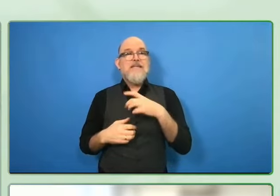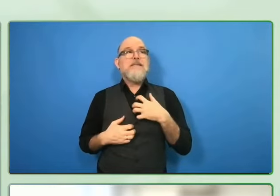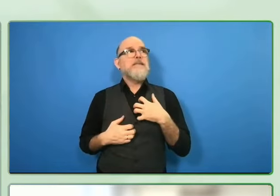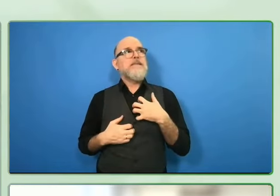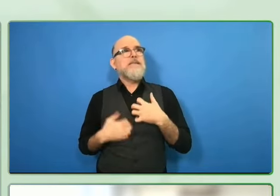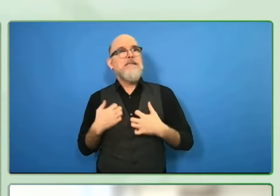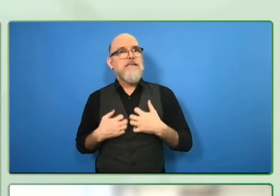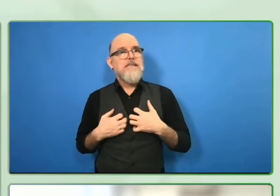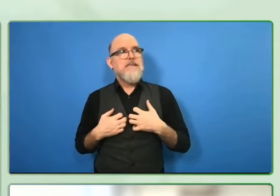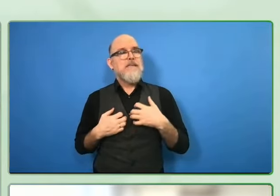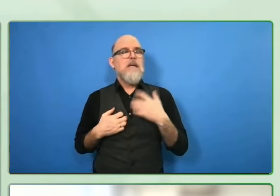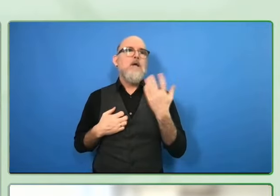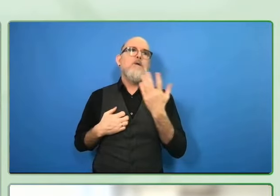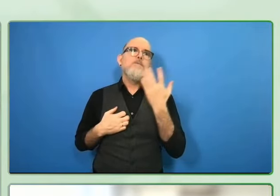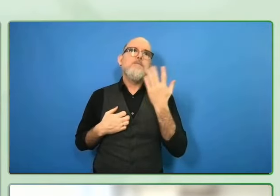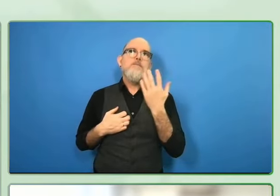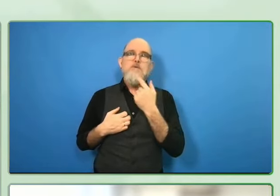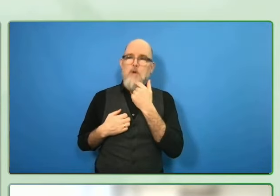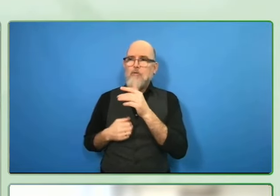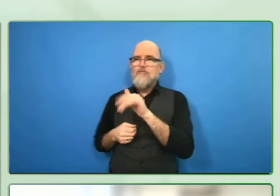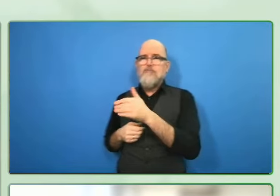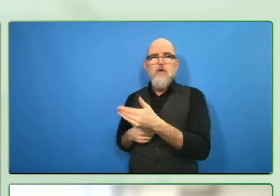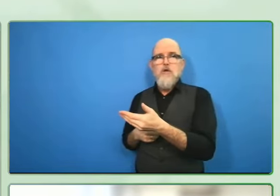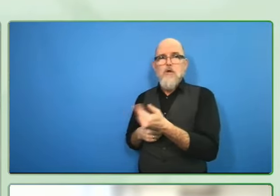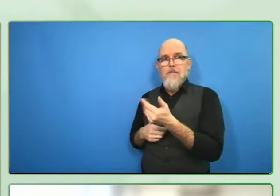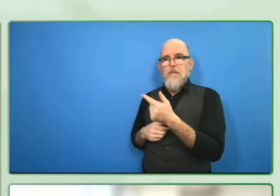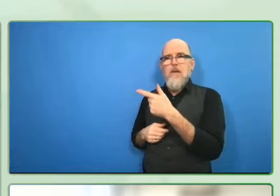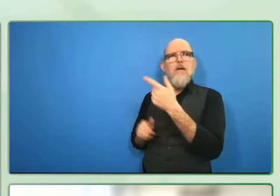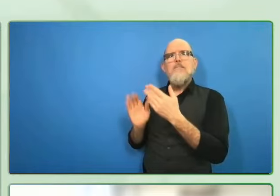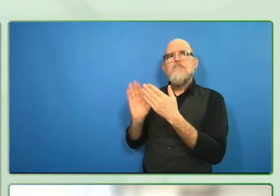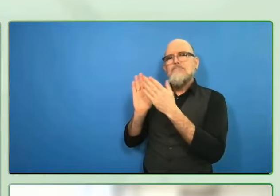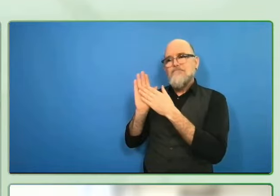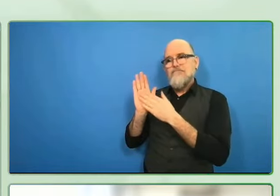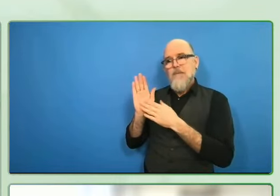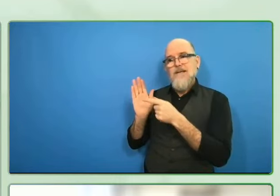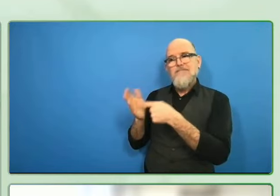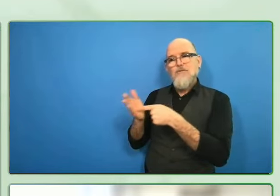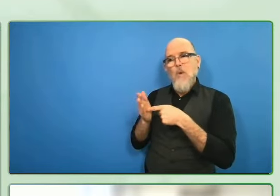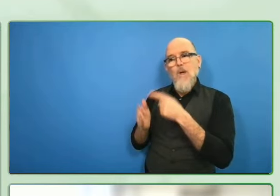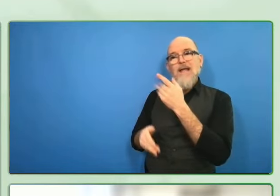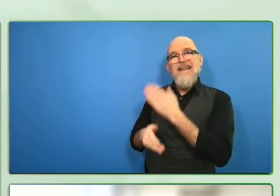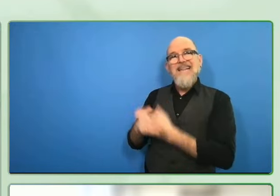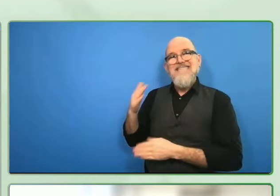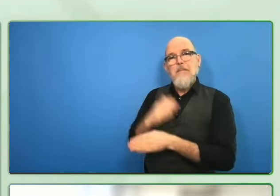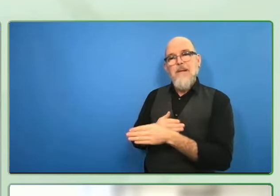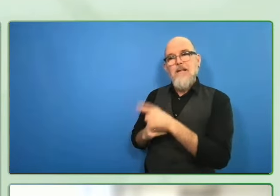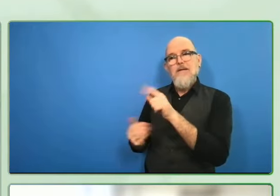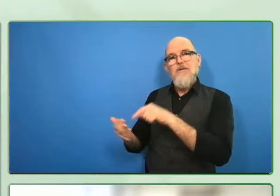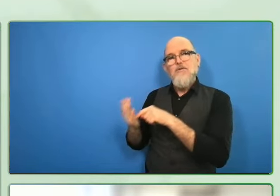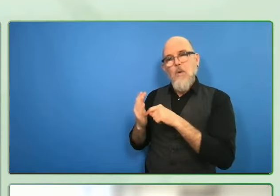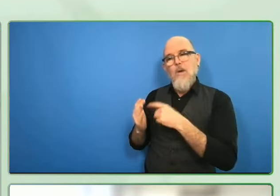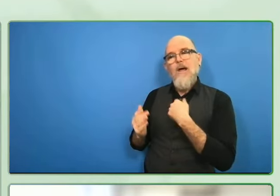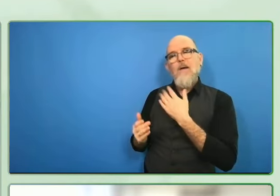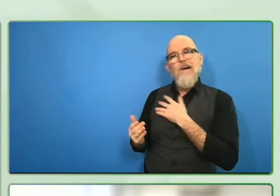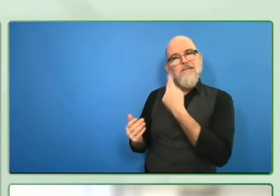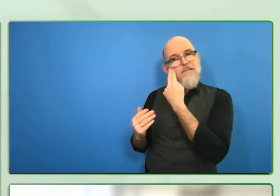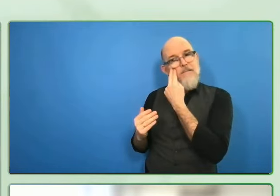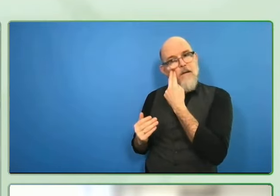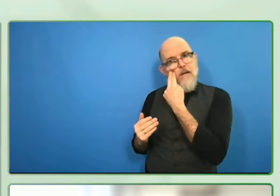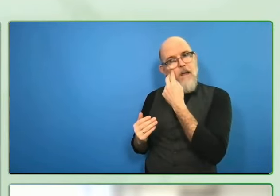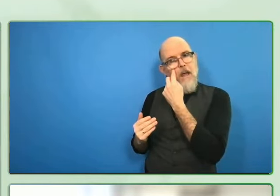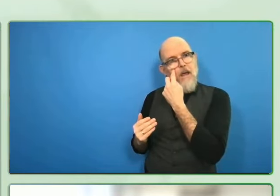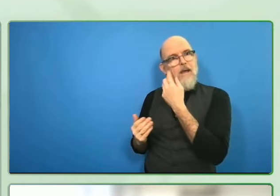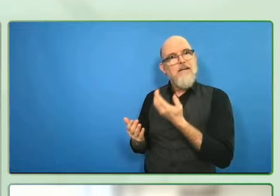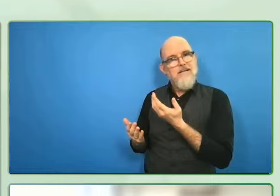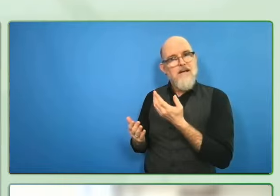prove they're disabled enough to trigger a legal obligation to even consider, in my language, treating them properly and giving them the tools